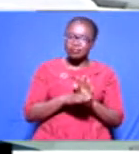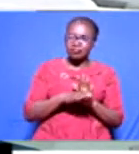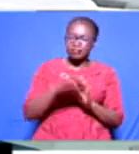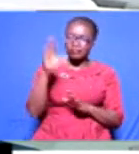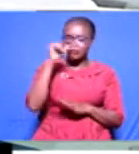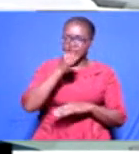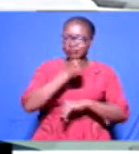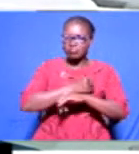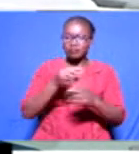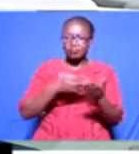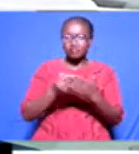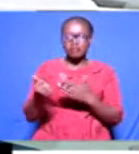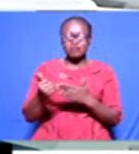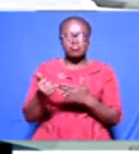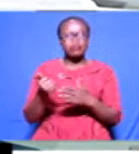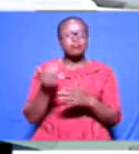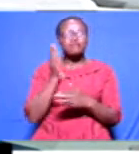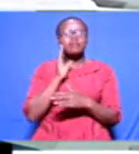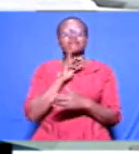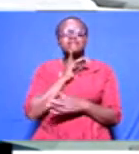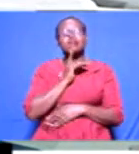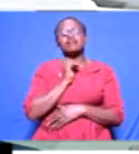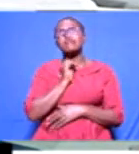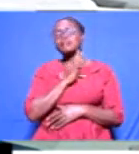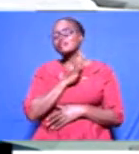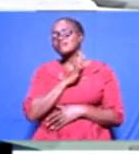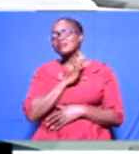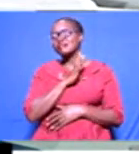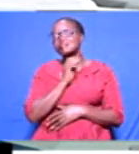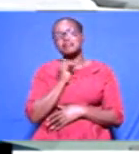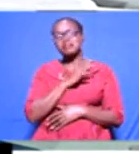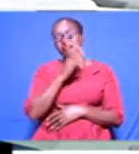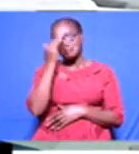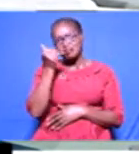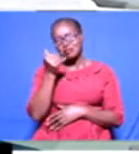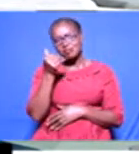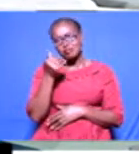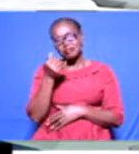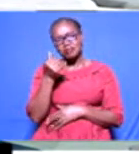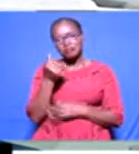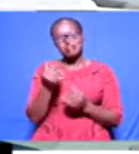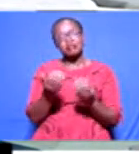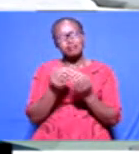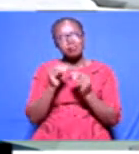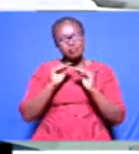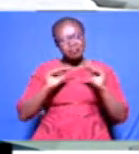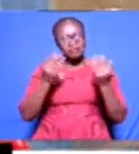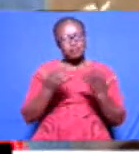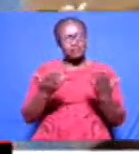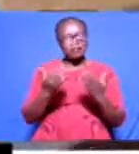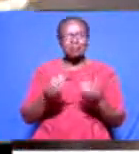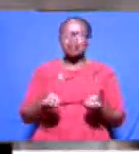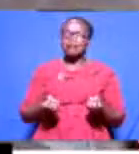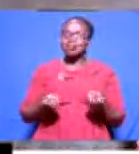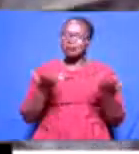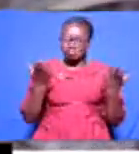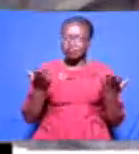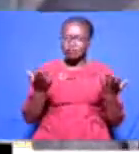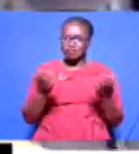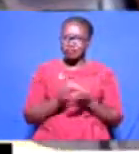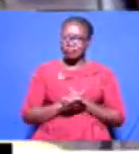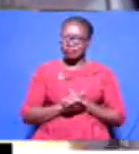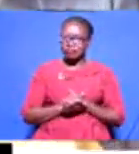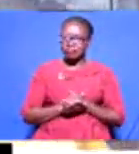fees, parents are decrying the high cost of education materials. As Zainab Said reports.